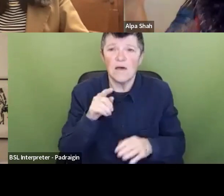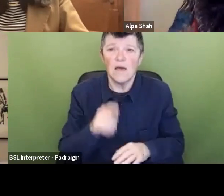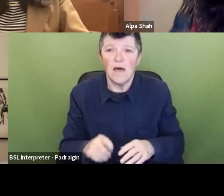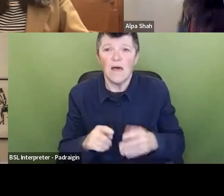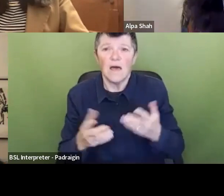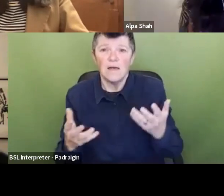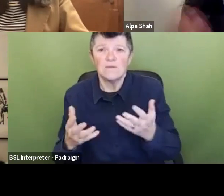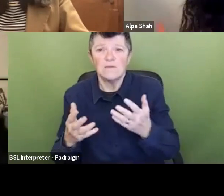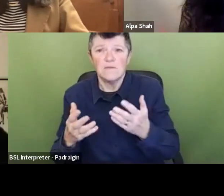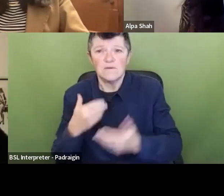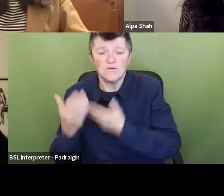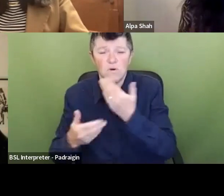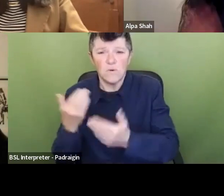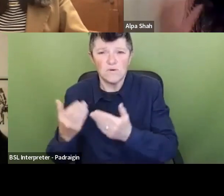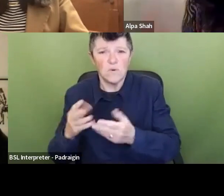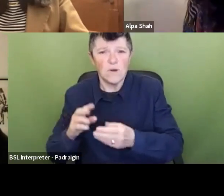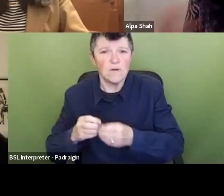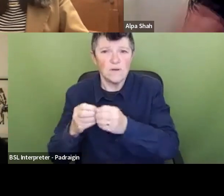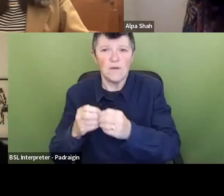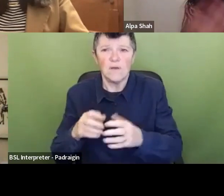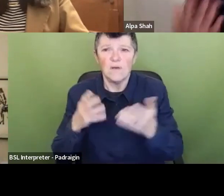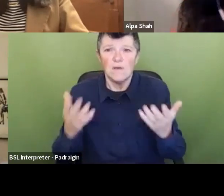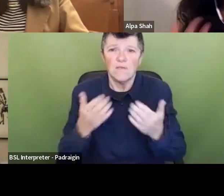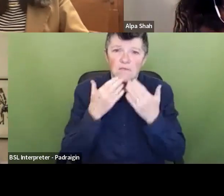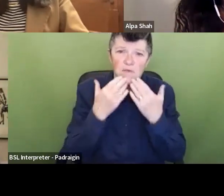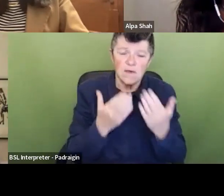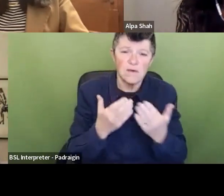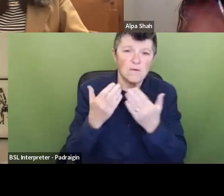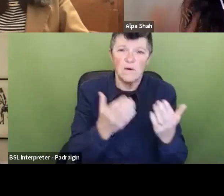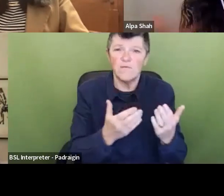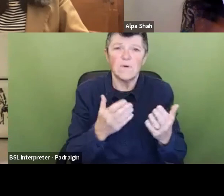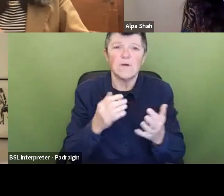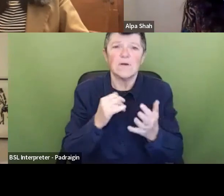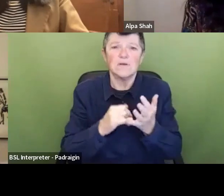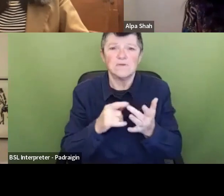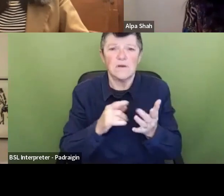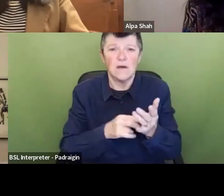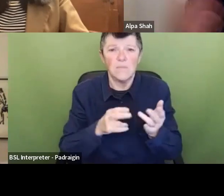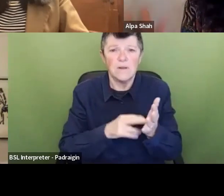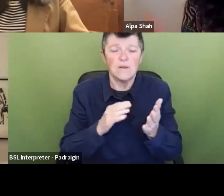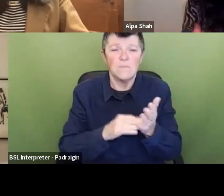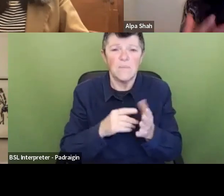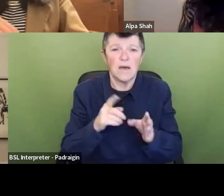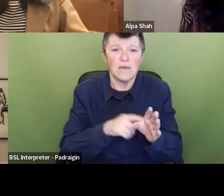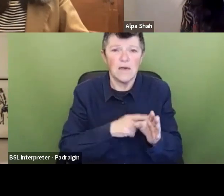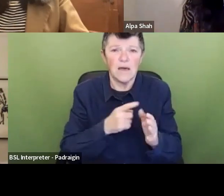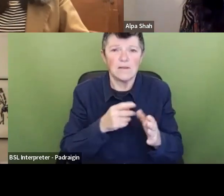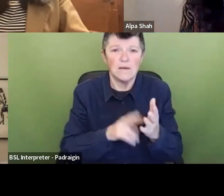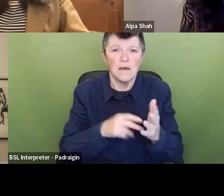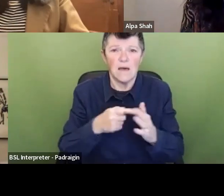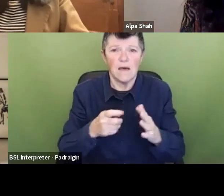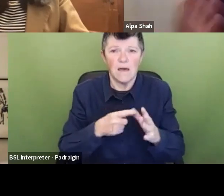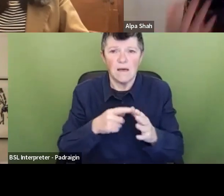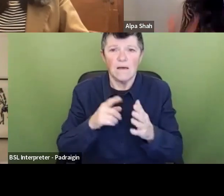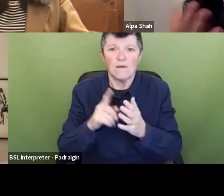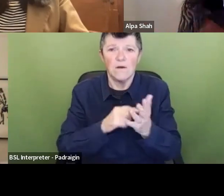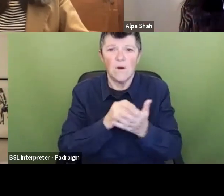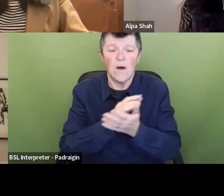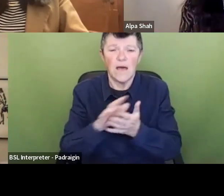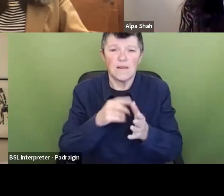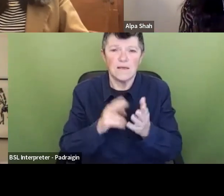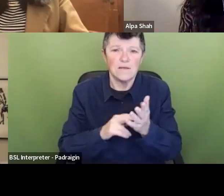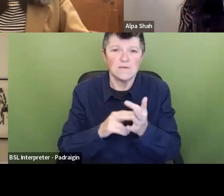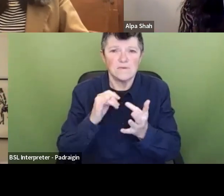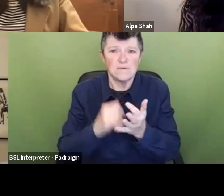So thank you very much for leaving us on that. Thank you to Simon. Thank you, Mayanka. It's been really great to have you all in conversation. Thank you to